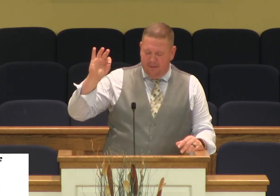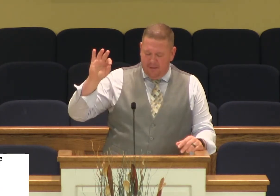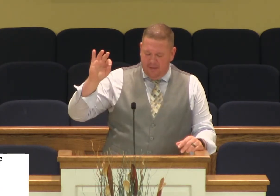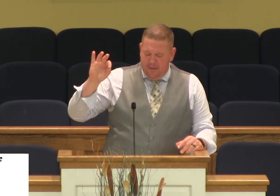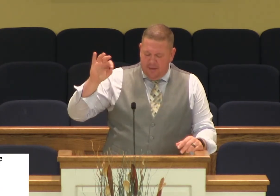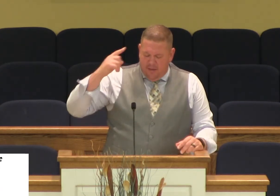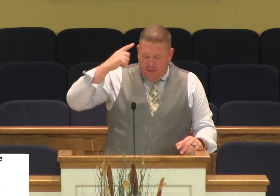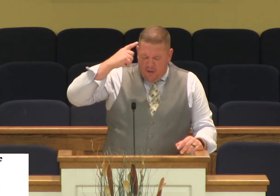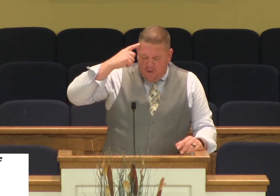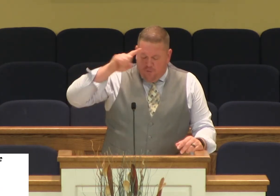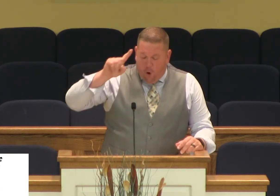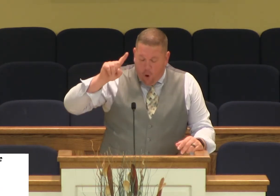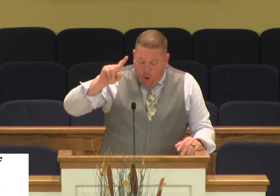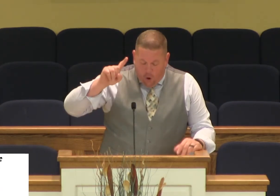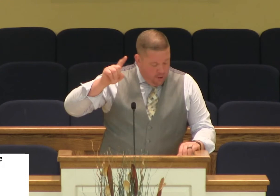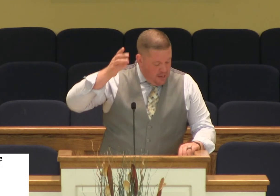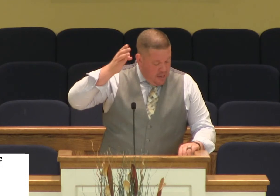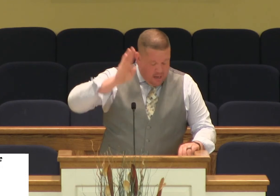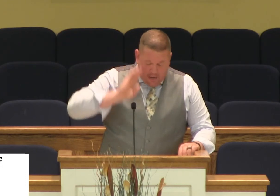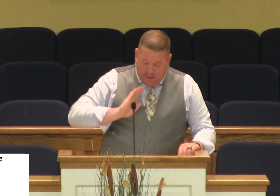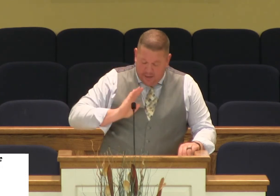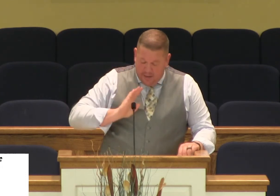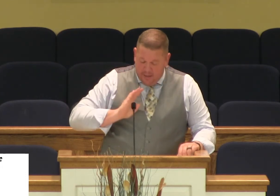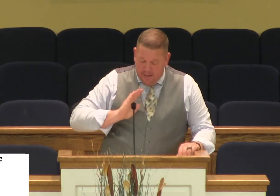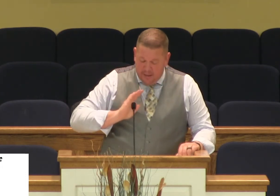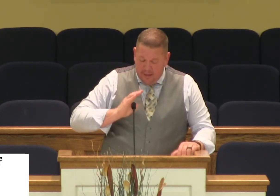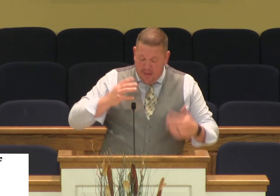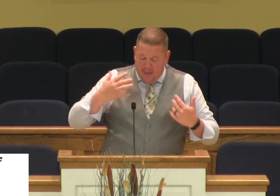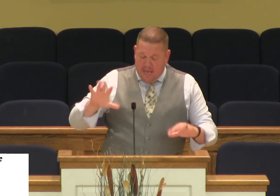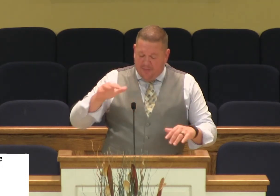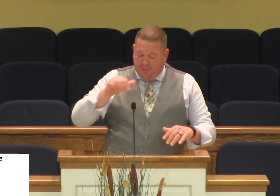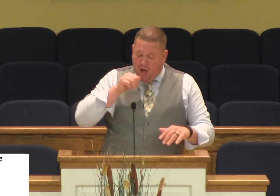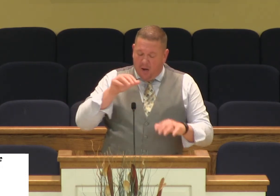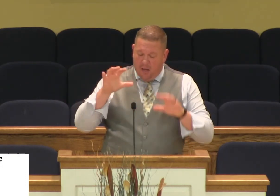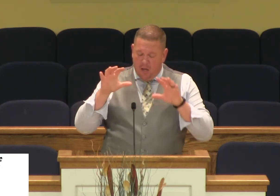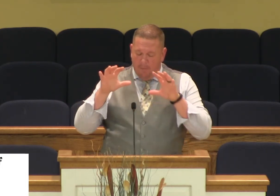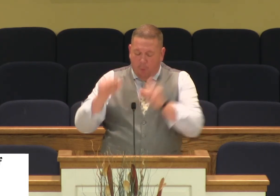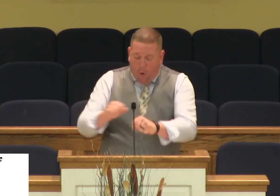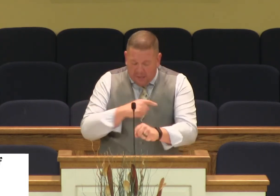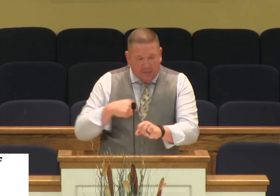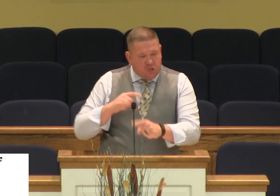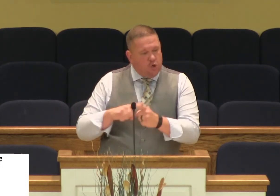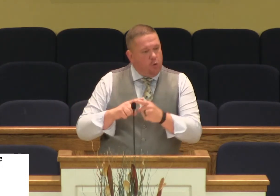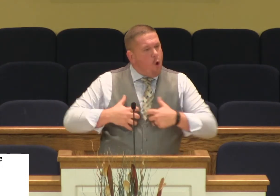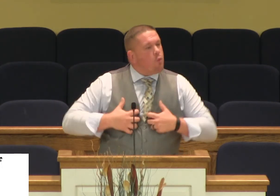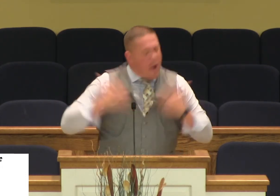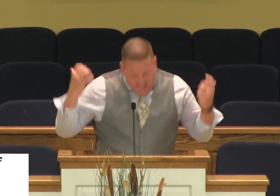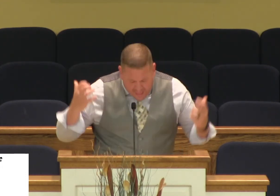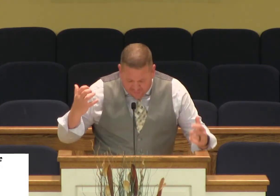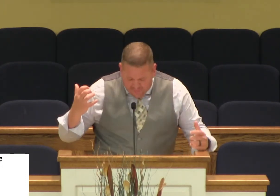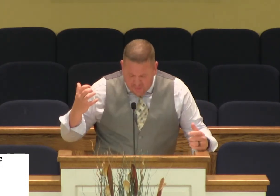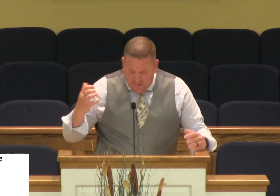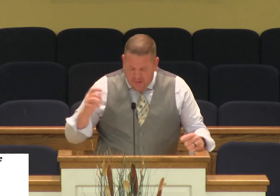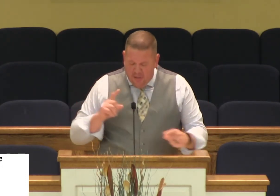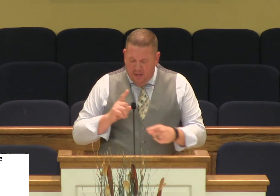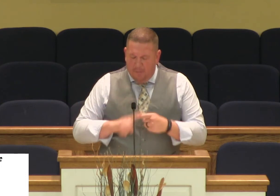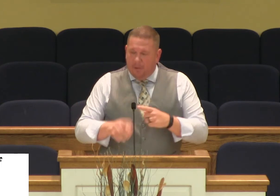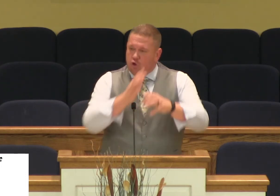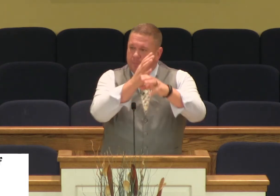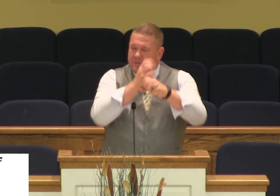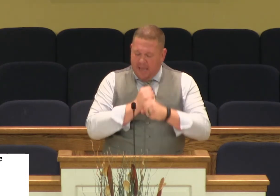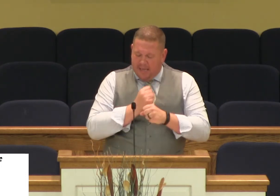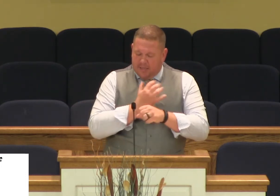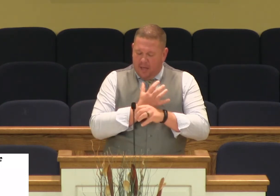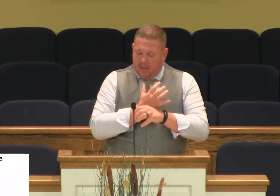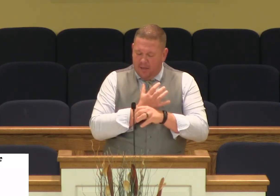9. For God hath not appointed us to wrath, but